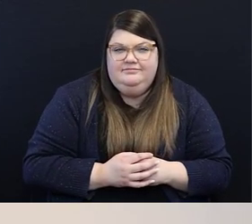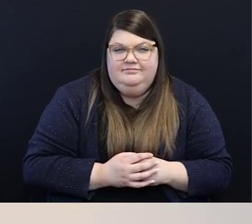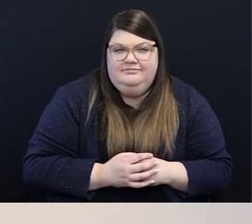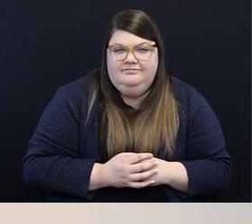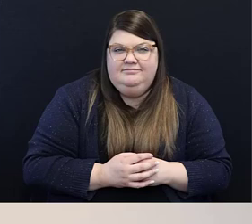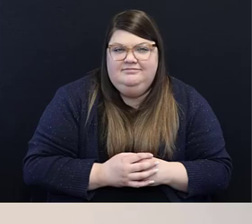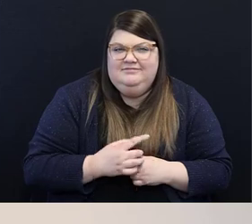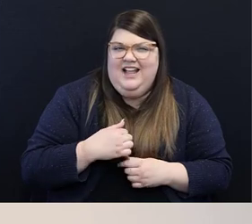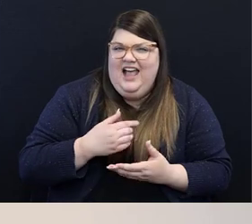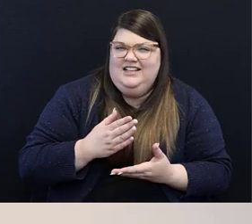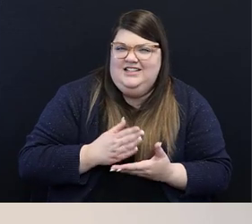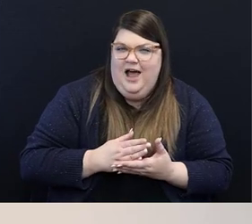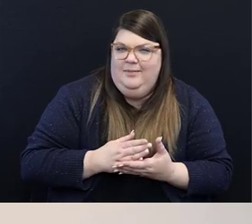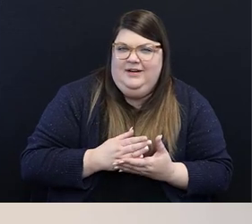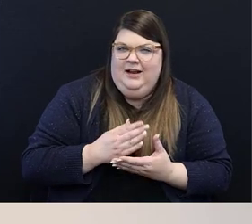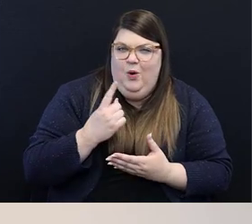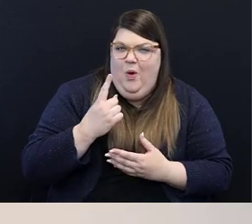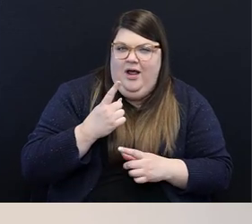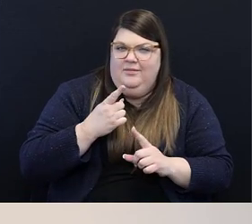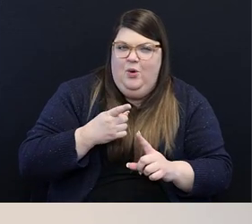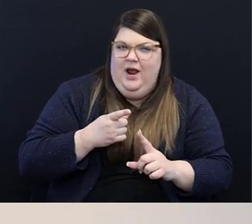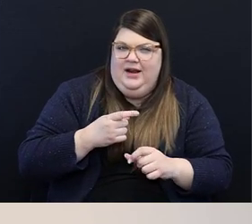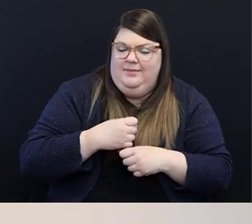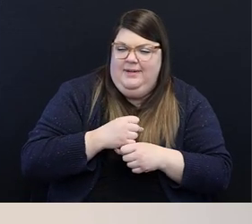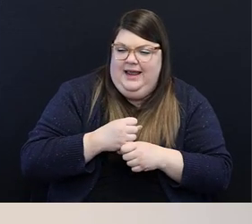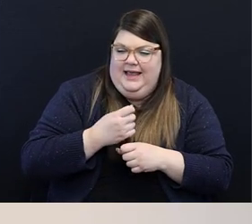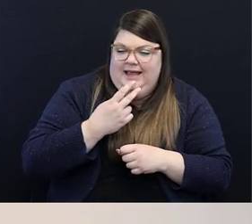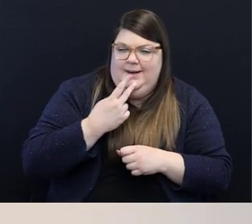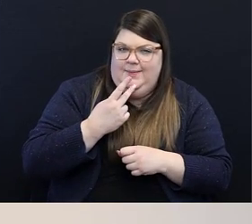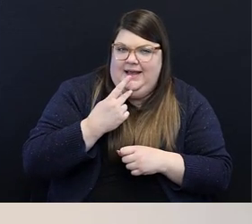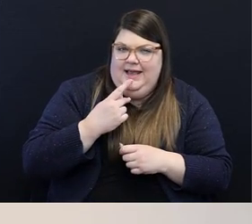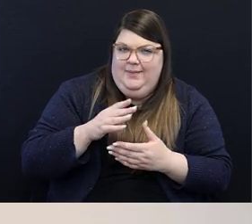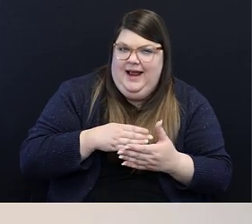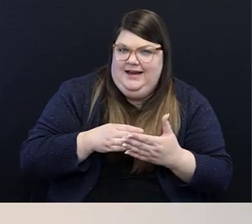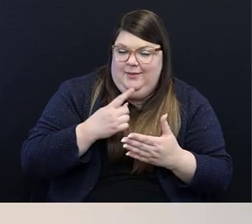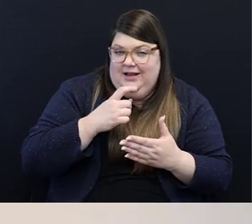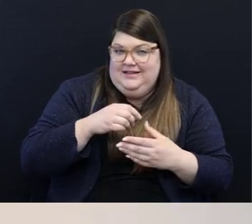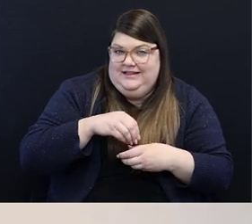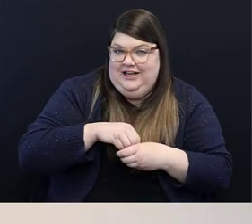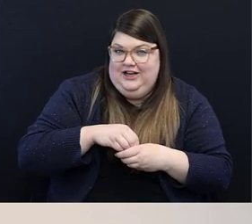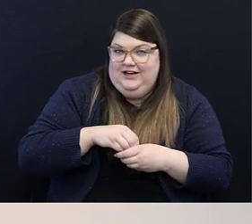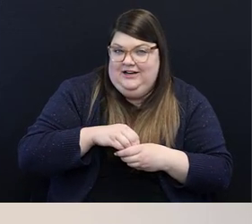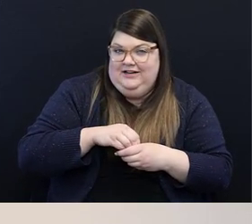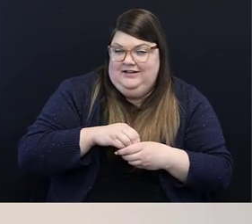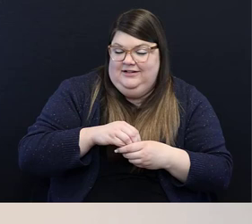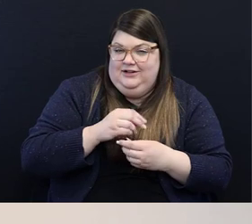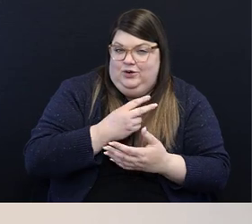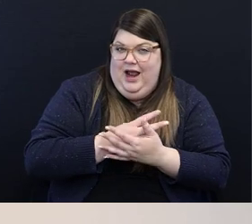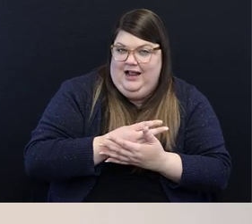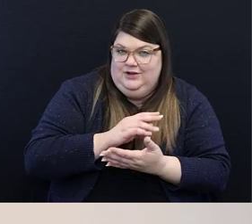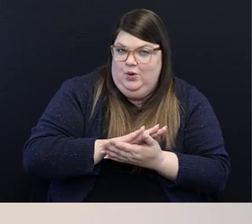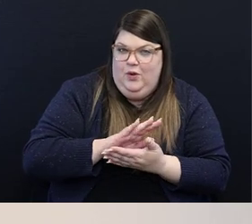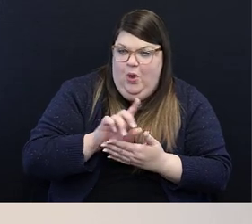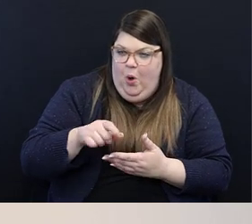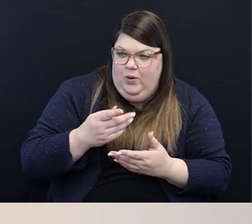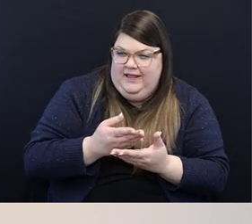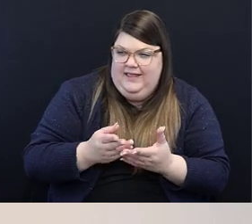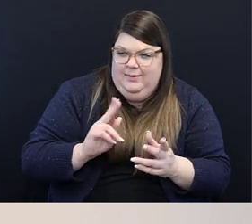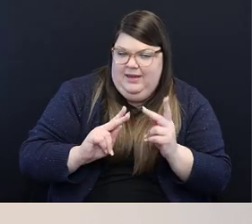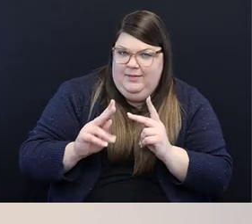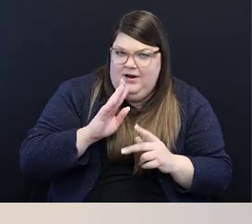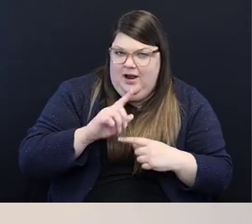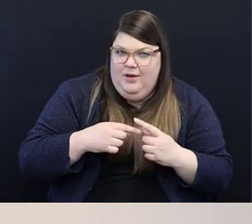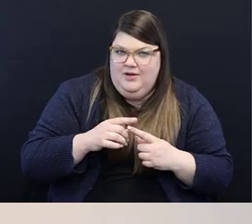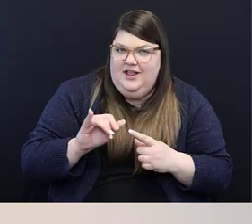I stopped at one point making pink paintings because when I was in graduate school, the only thing that people wanted to talk about was that I was like a